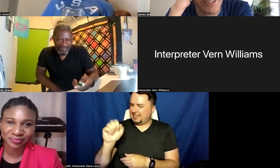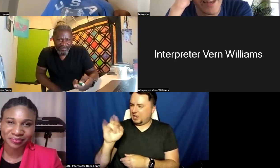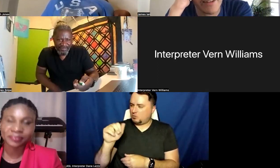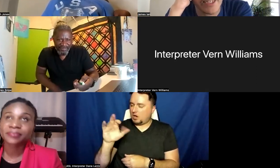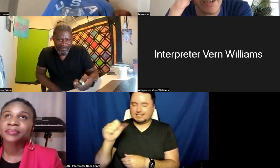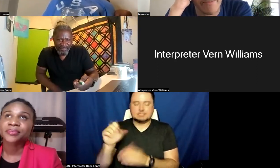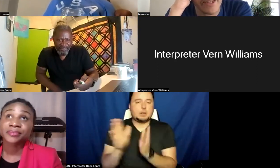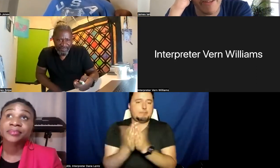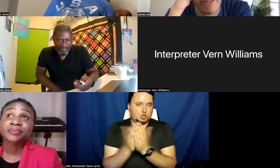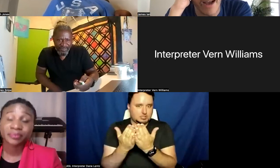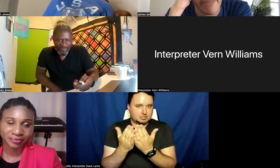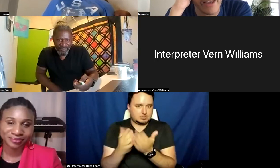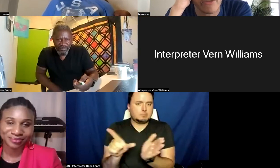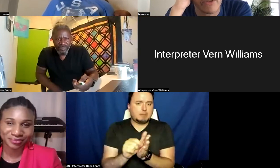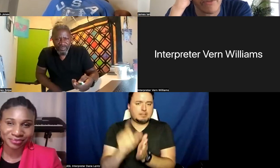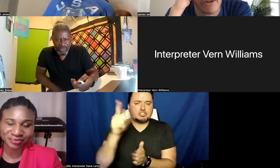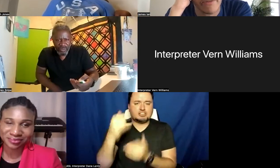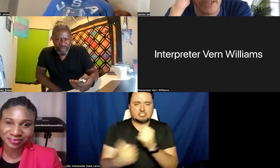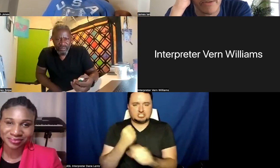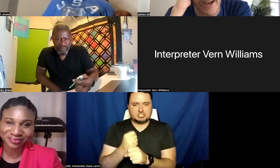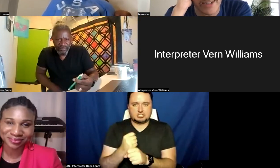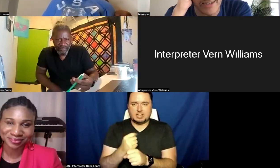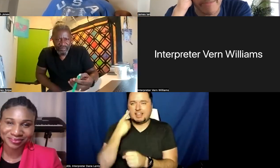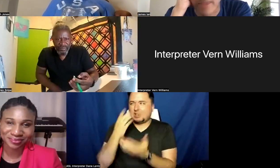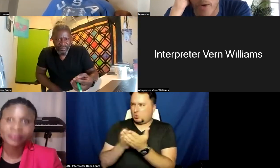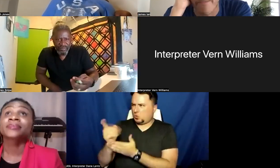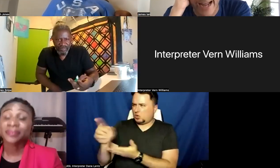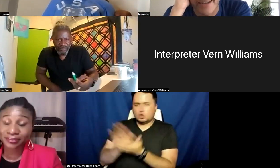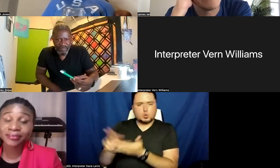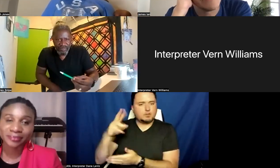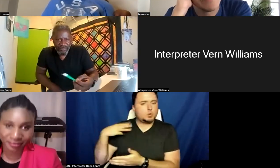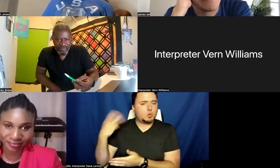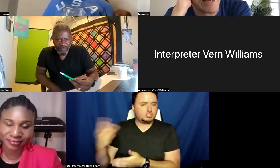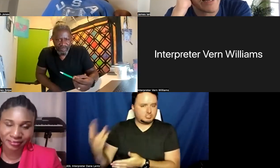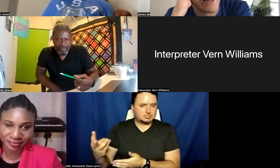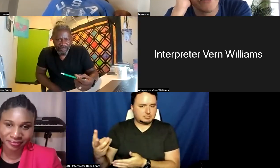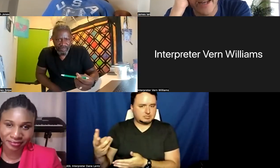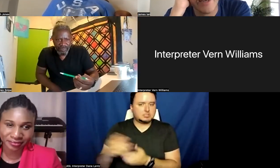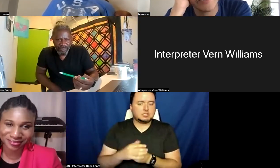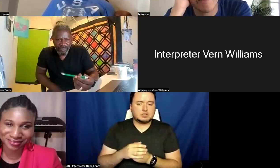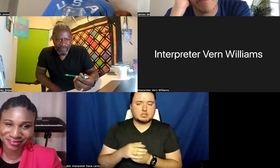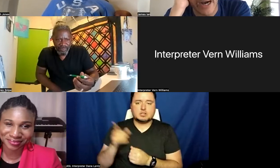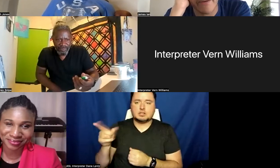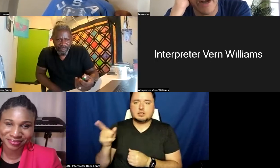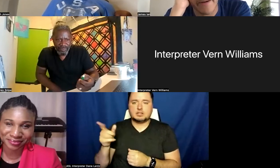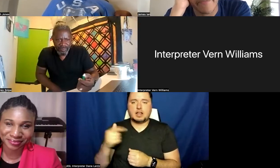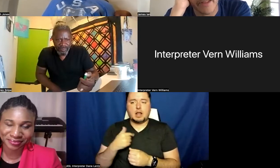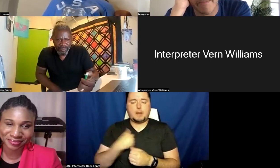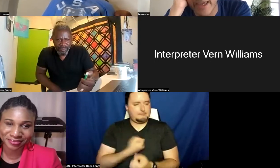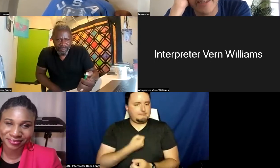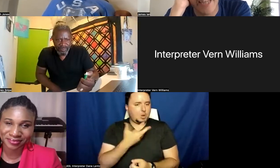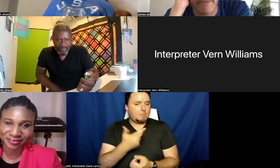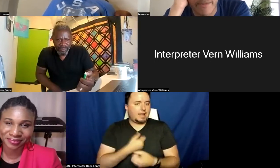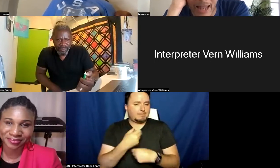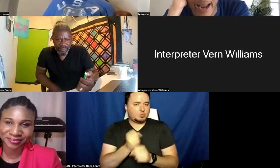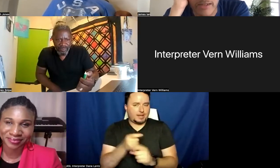published later this year, I believe. I think through the University of Washington. And the poem that that I created is about